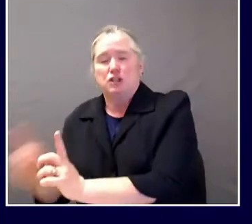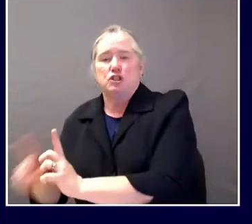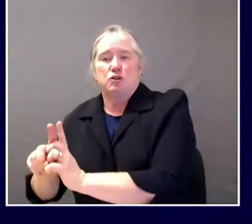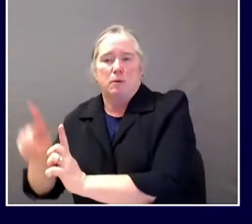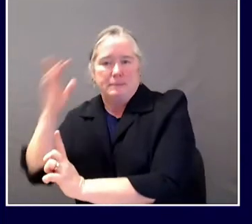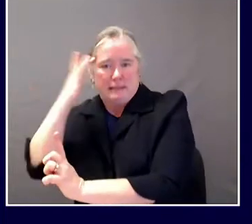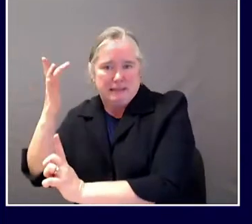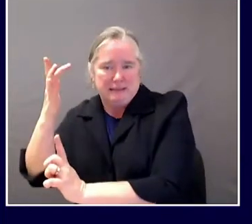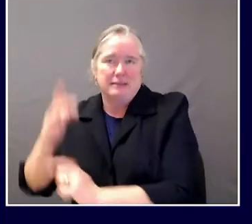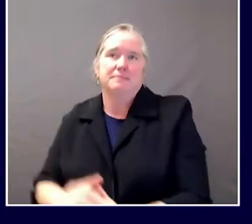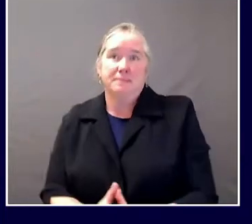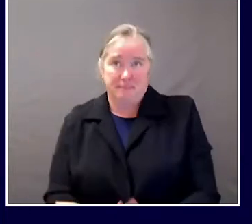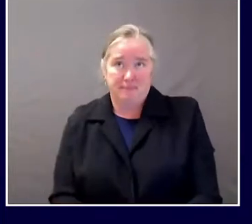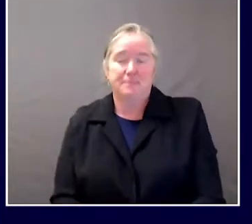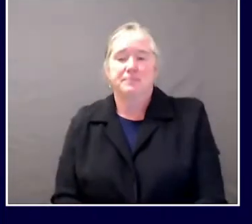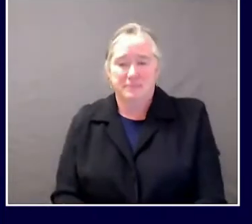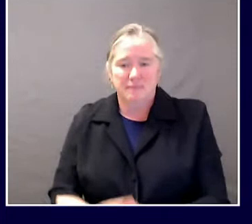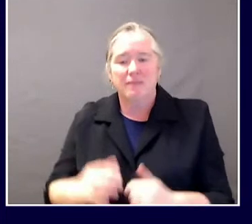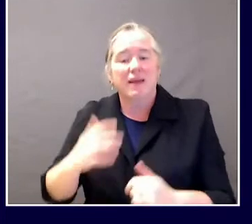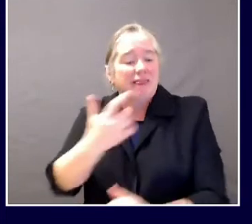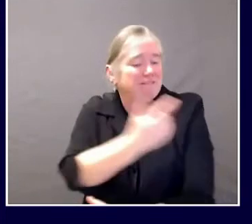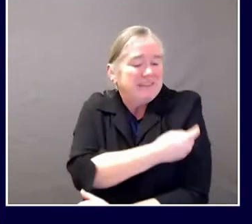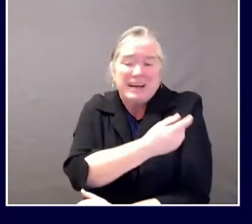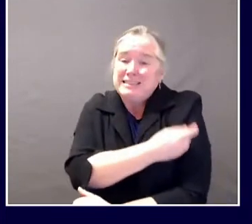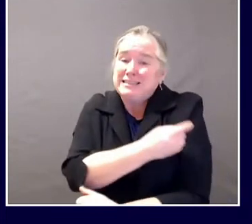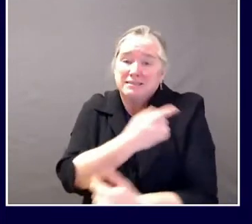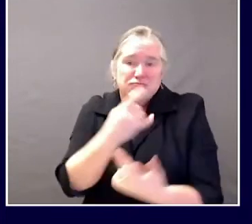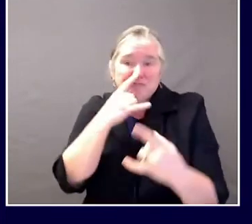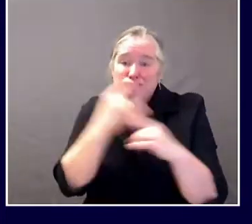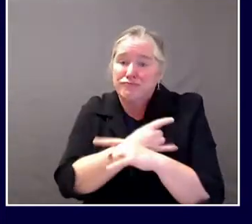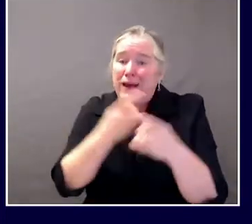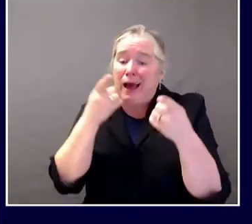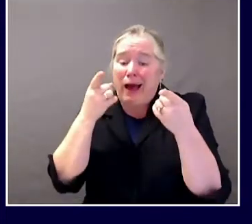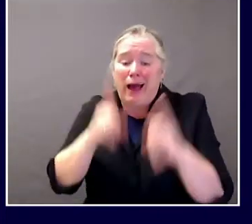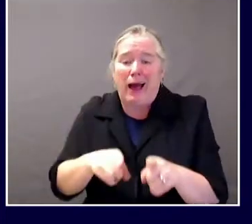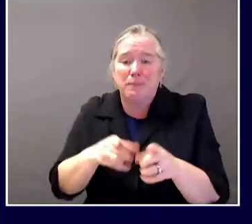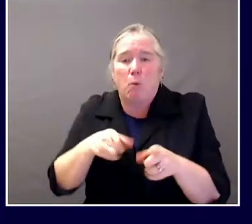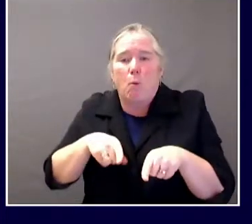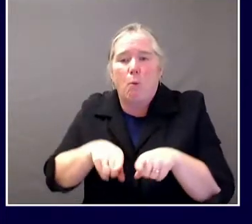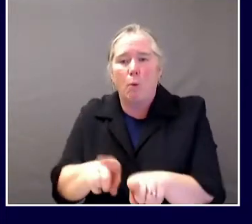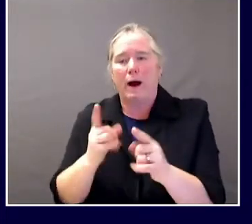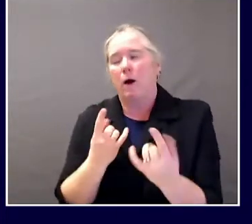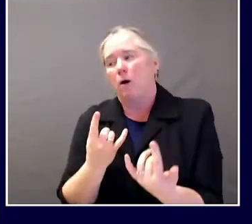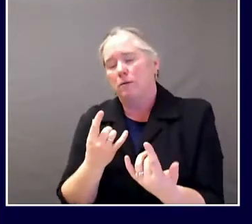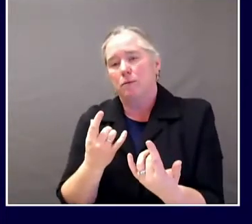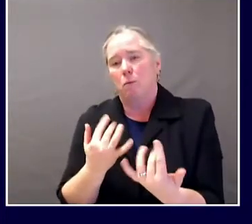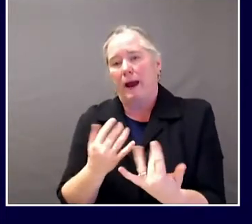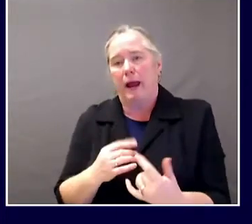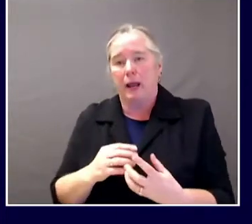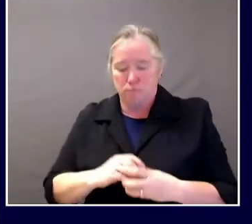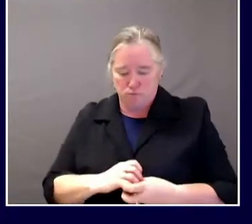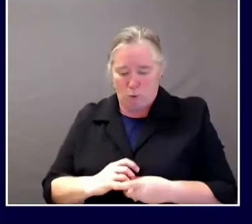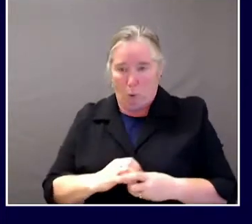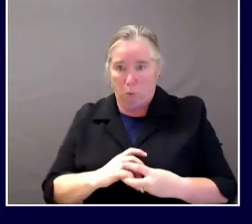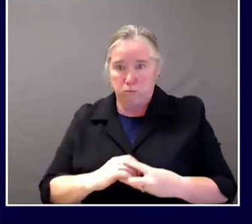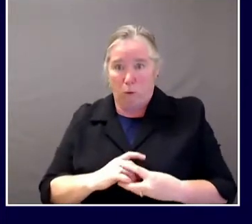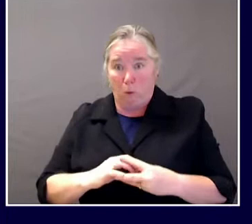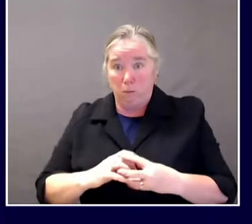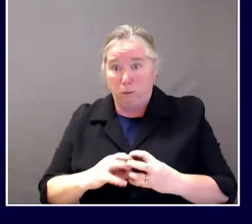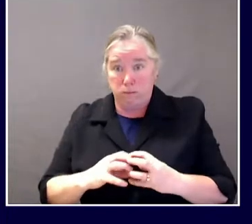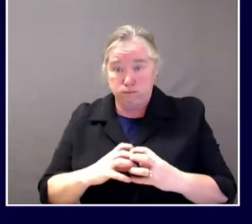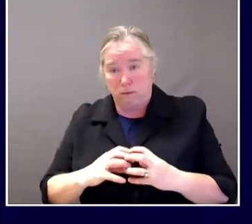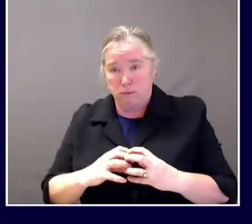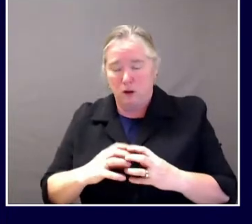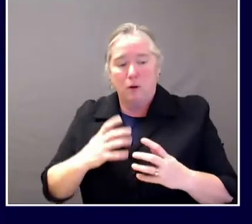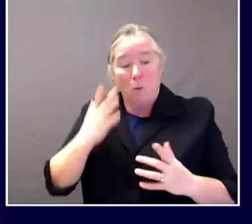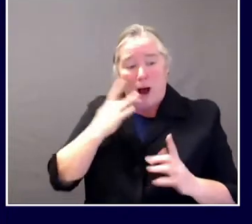got the vaccine. The vaccine just happened to be an intervening event. Had there been no vaccine, that